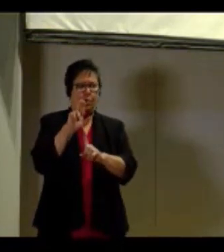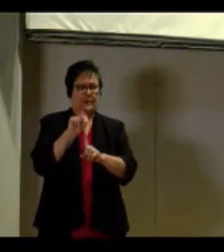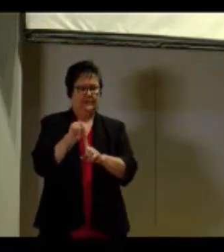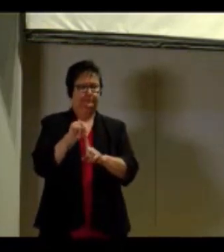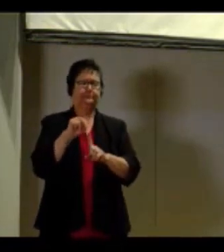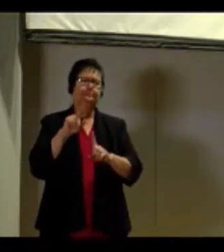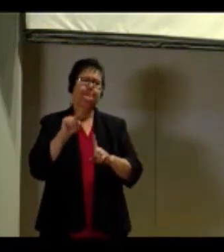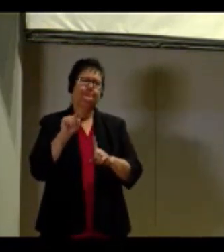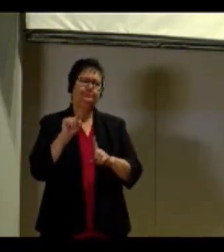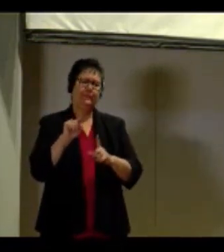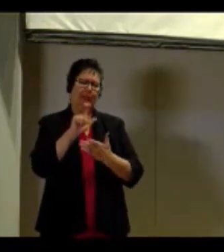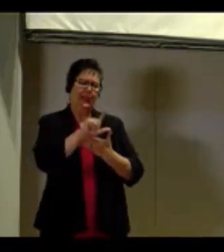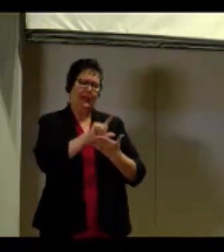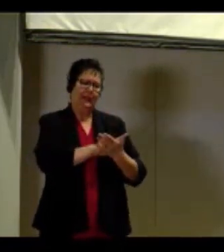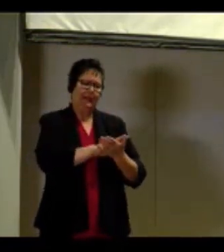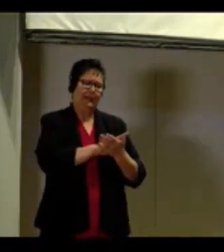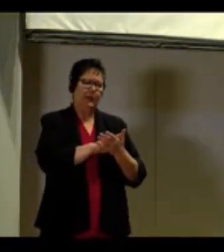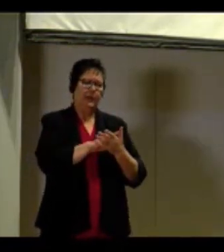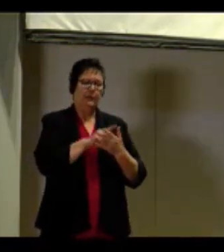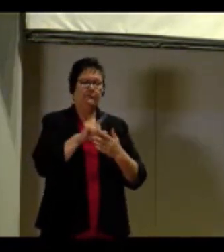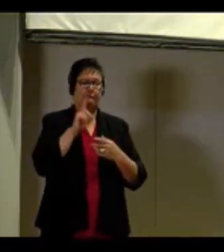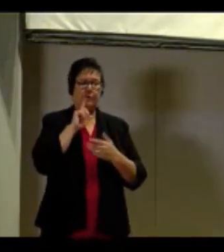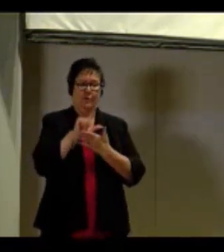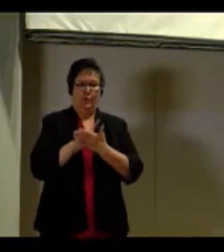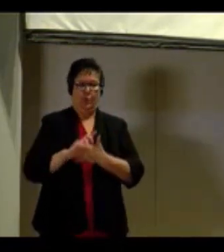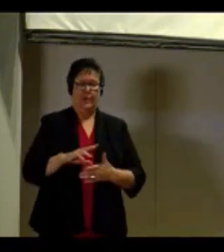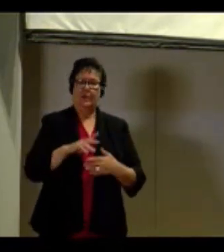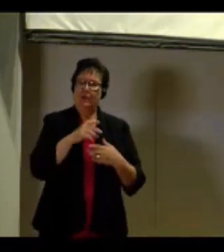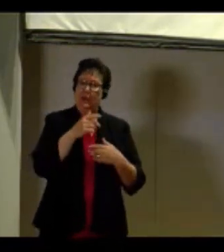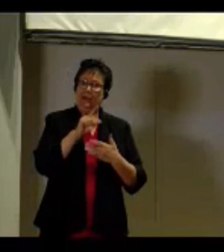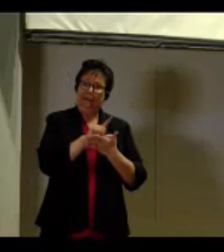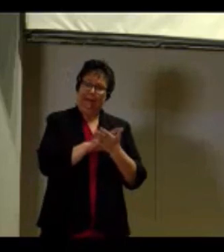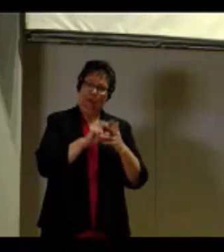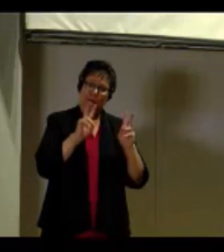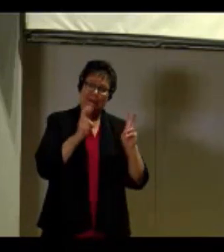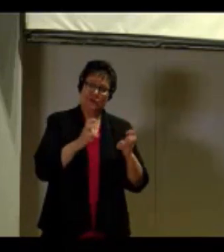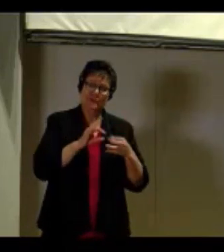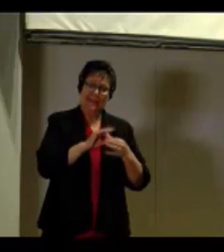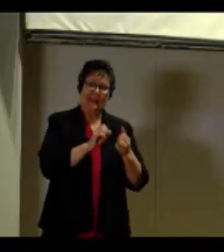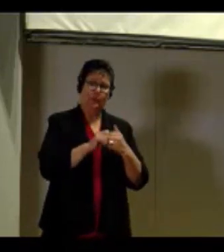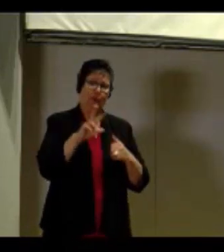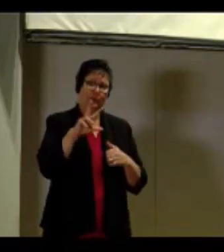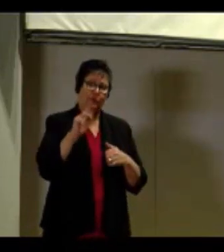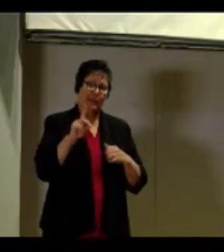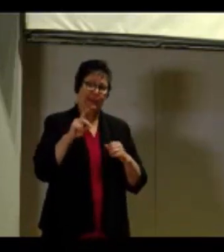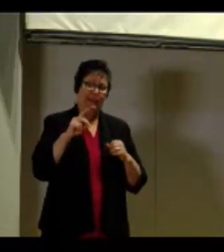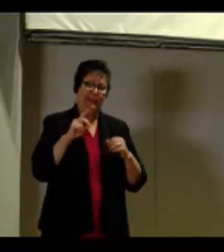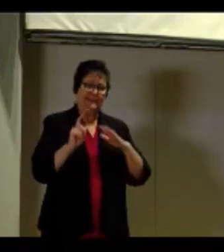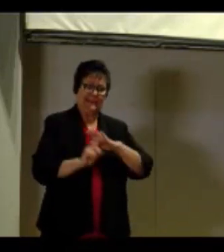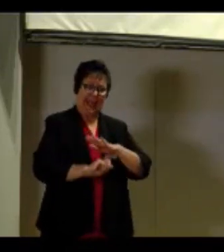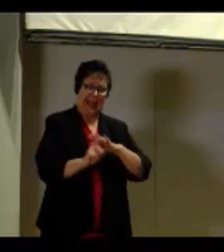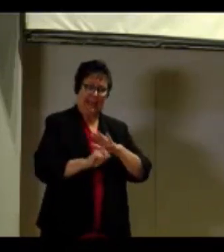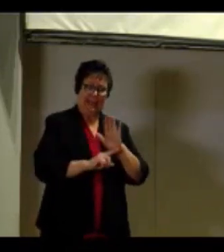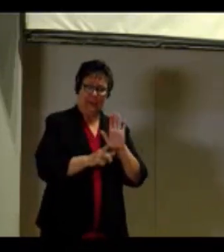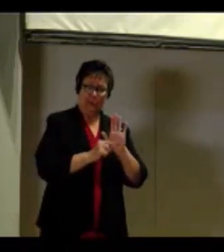issues, vis-a-vis 3D scanning and printing that we should be concerned about?